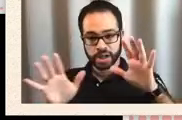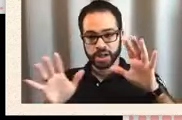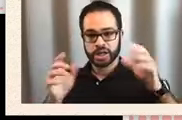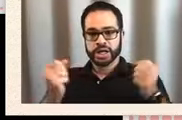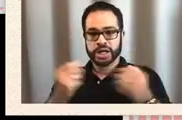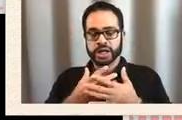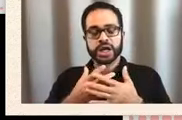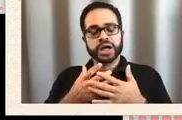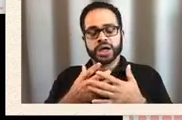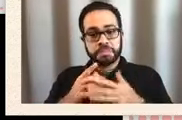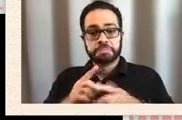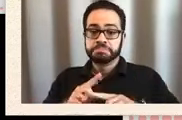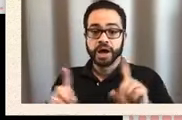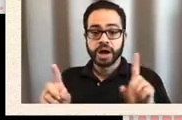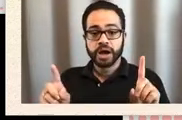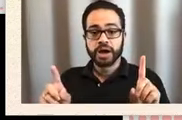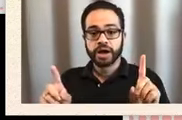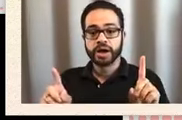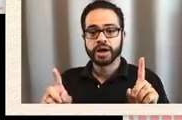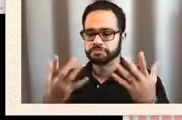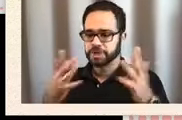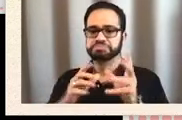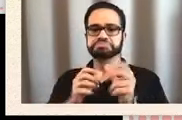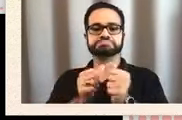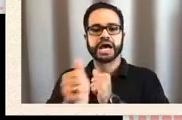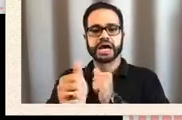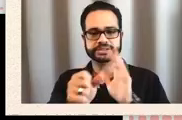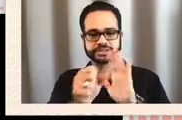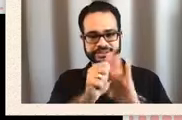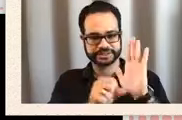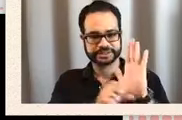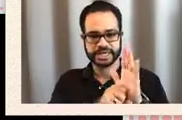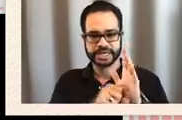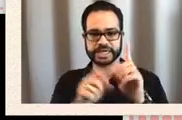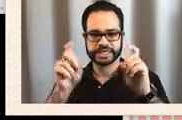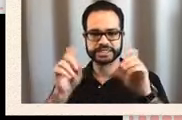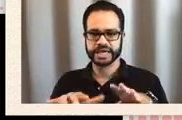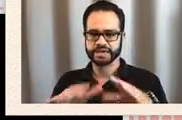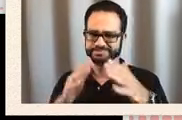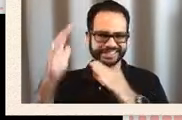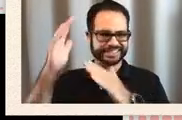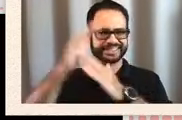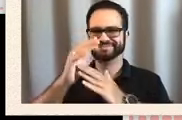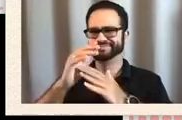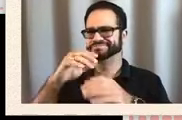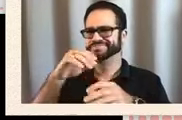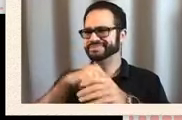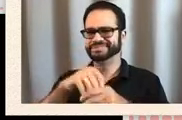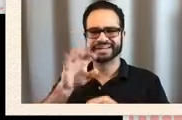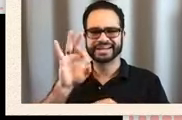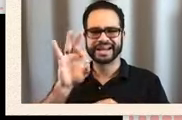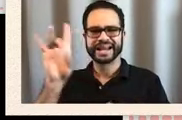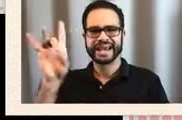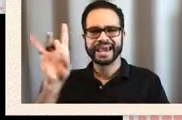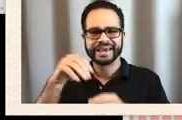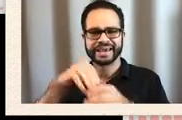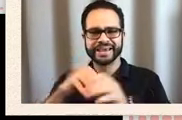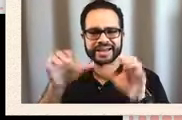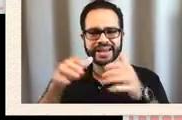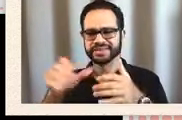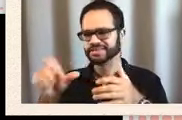But I passed the state exam the highest in class. I got like a 98. Everyone else, I guess, got an 80 or